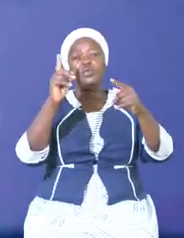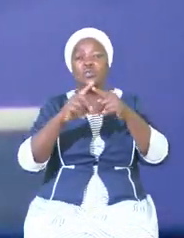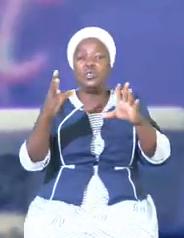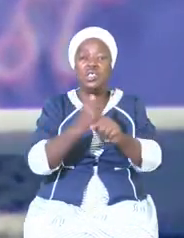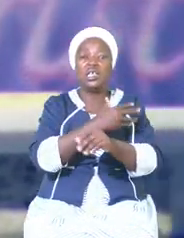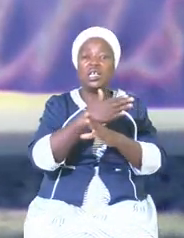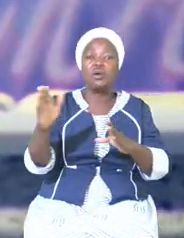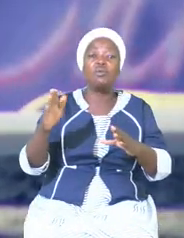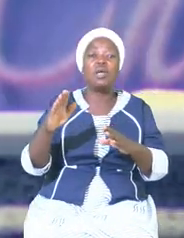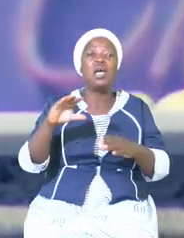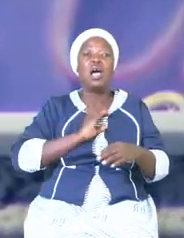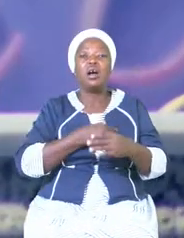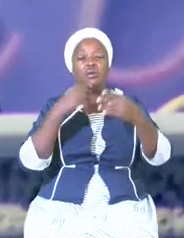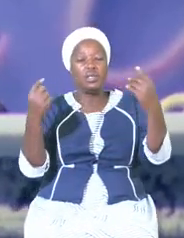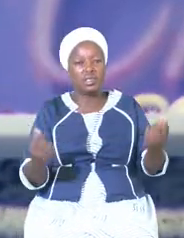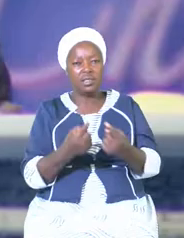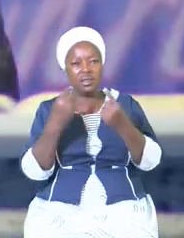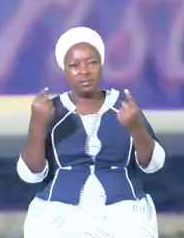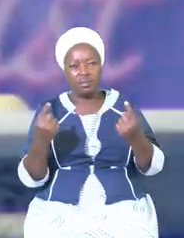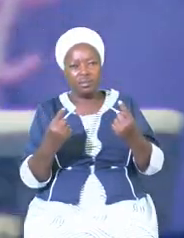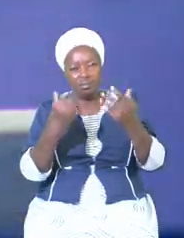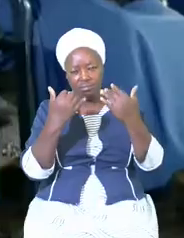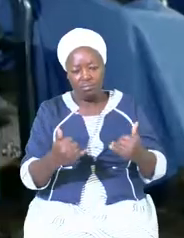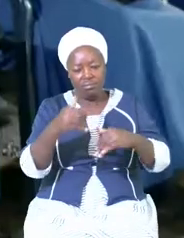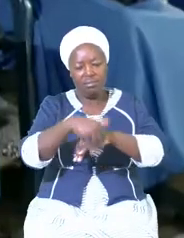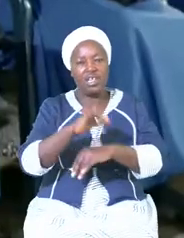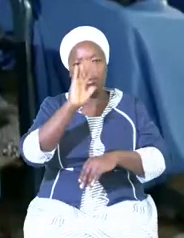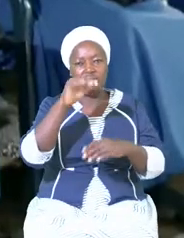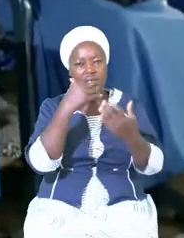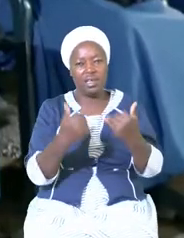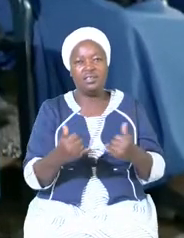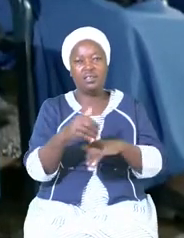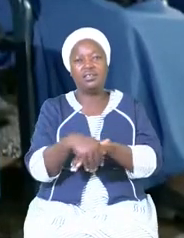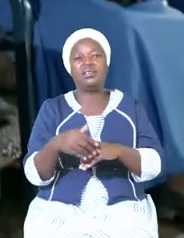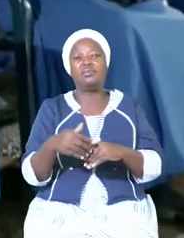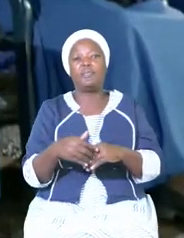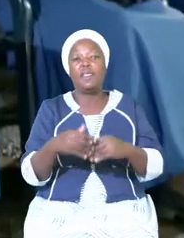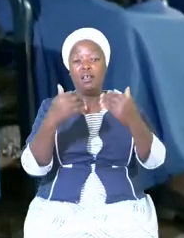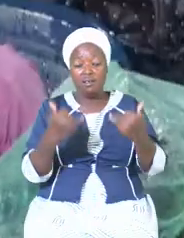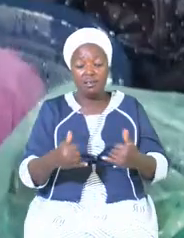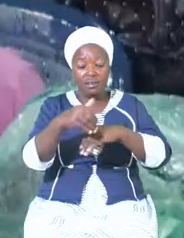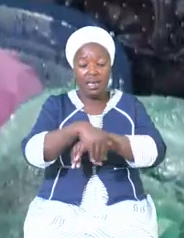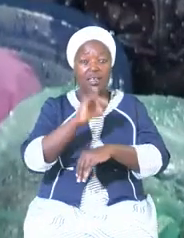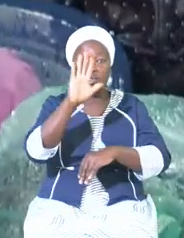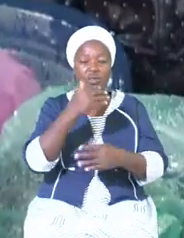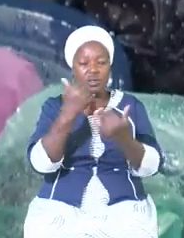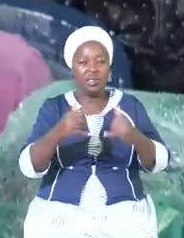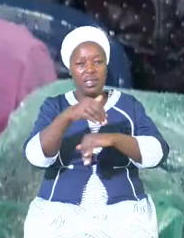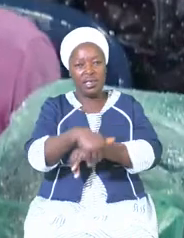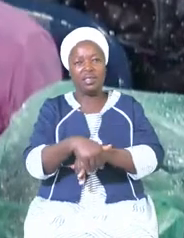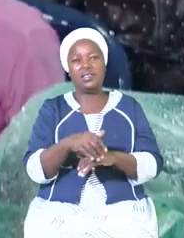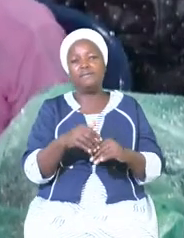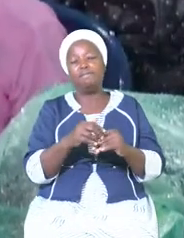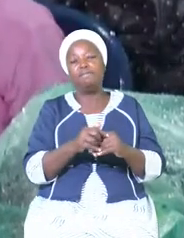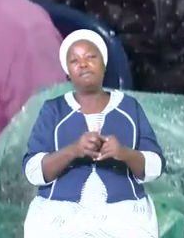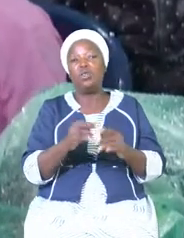away our sin. Tonight is your night. Yeah. I said, tonight is your night. If you